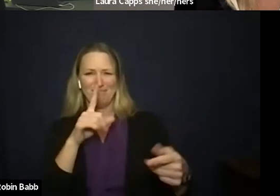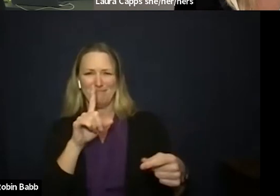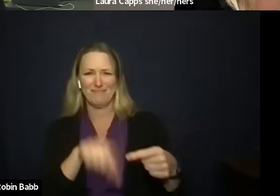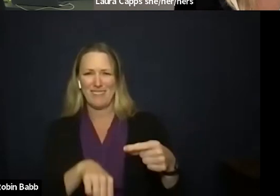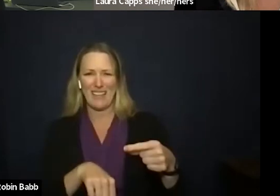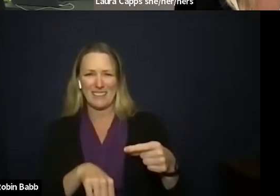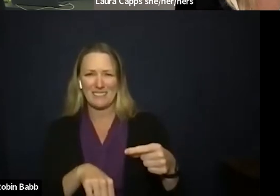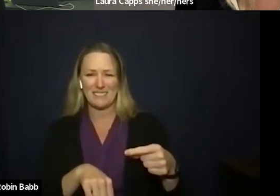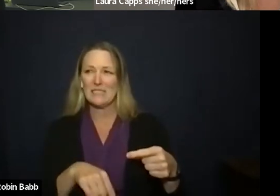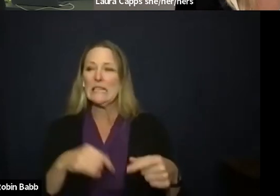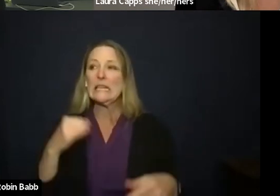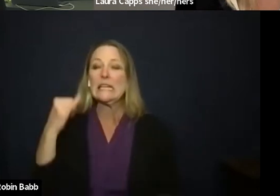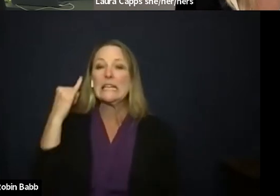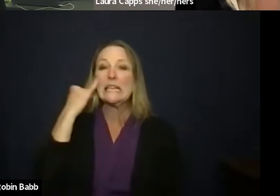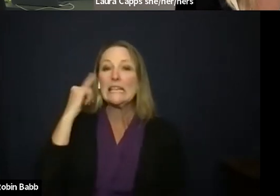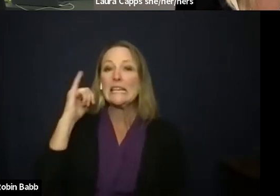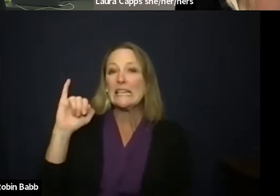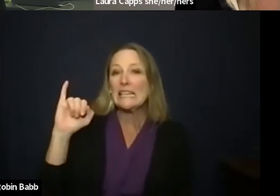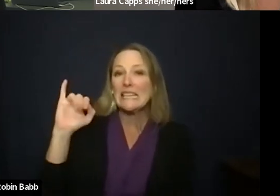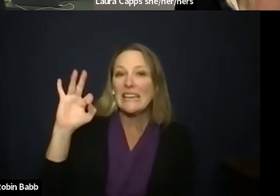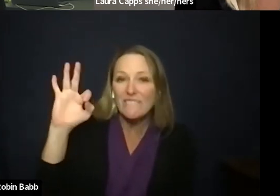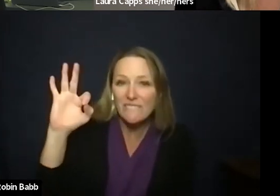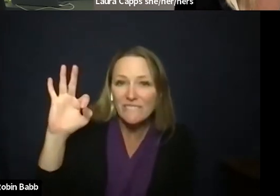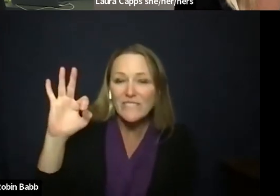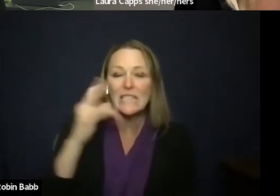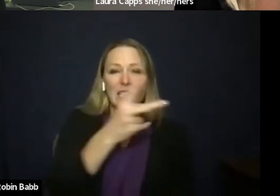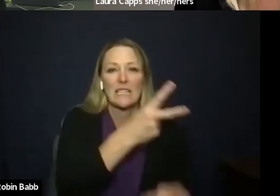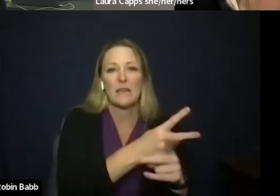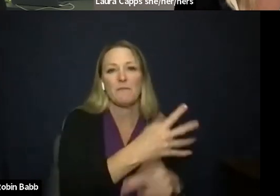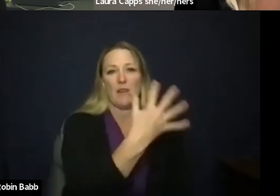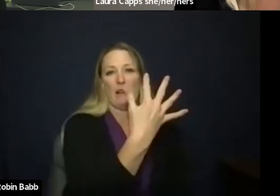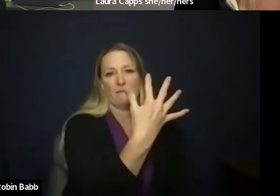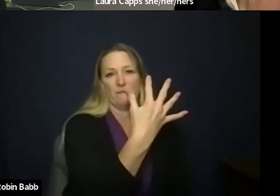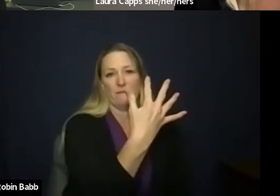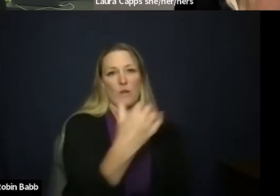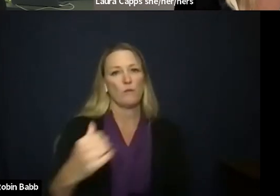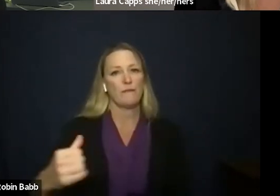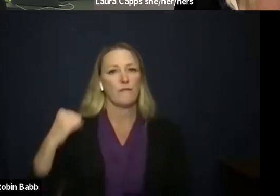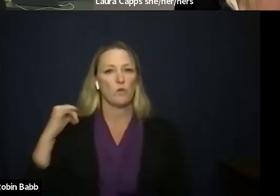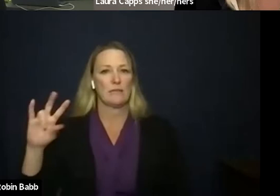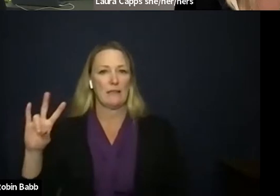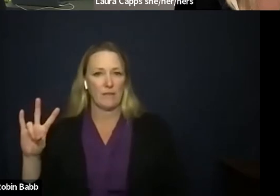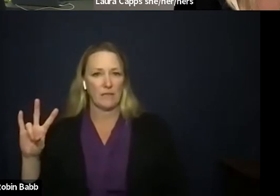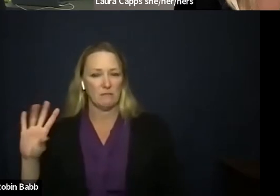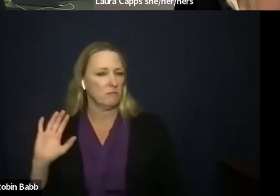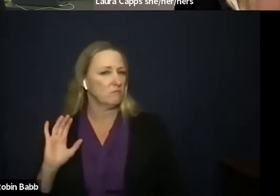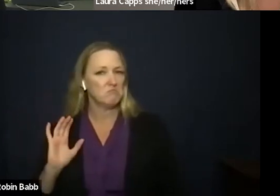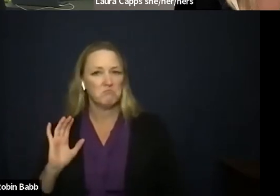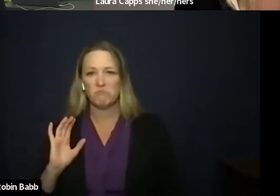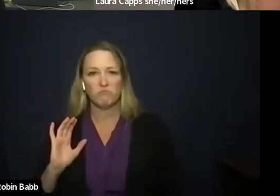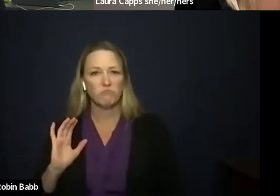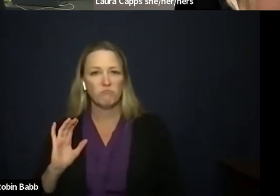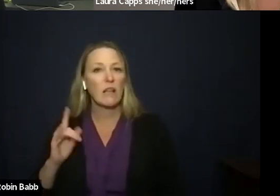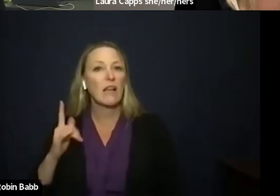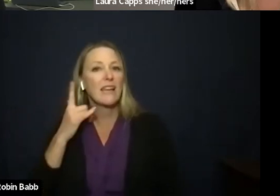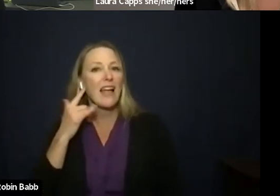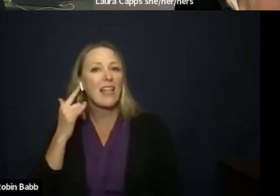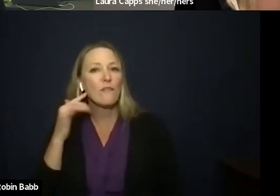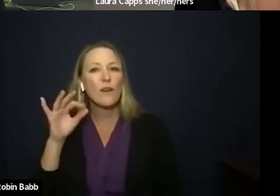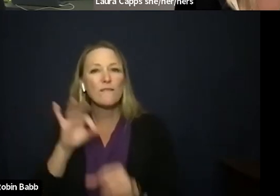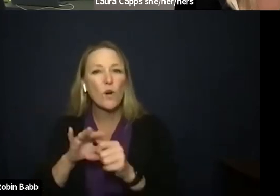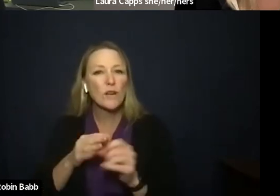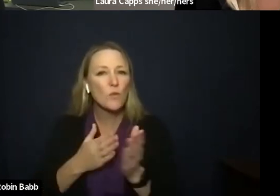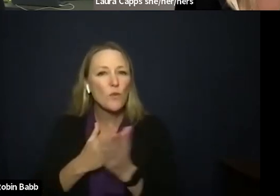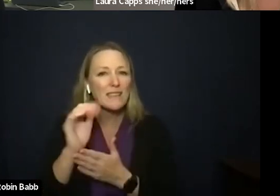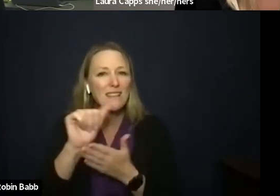failure to move to seven trustees and that would include both the california voting rights act